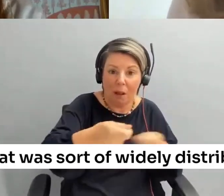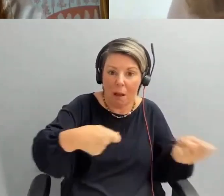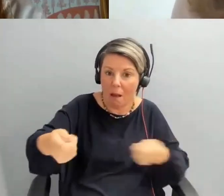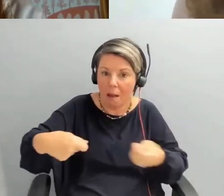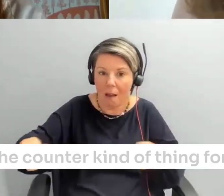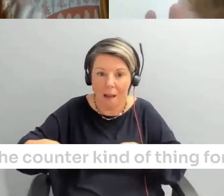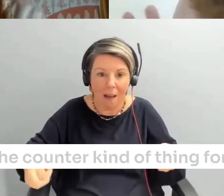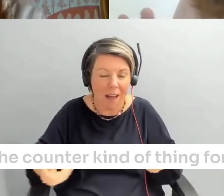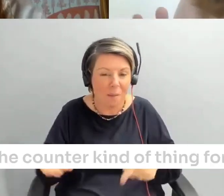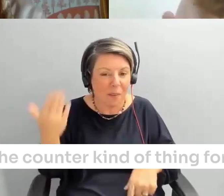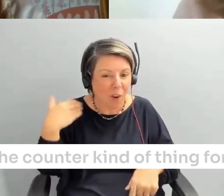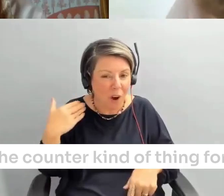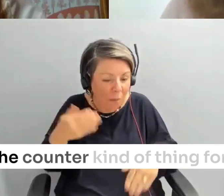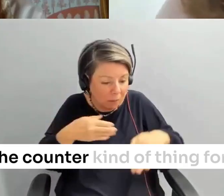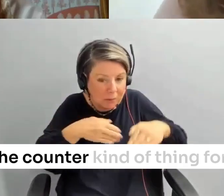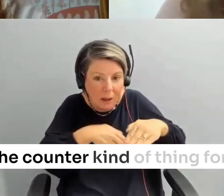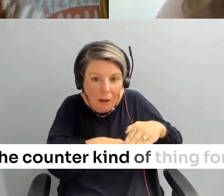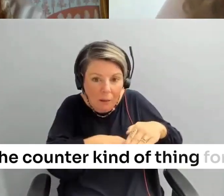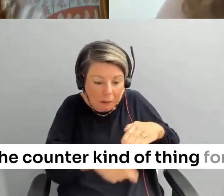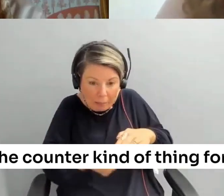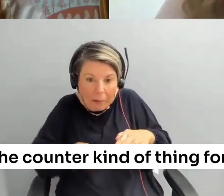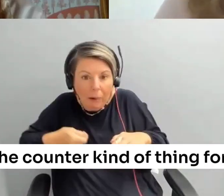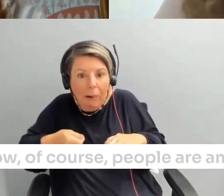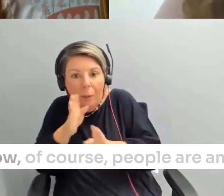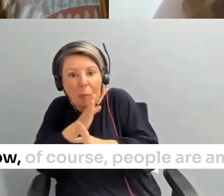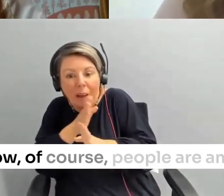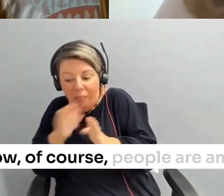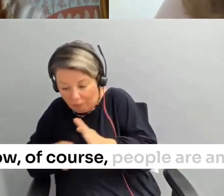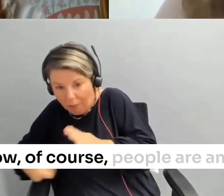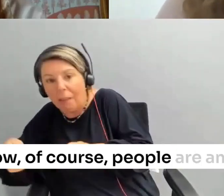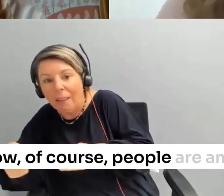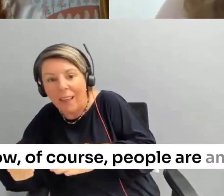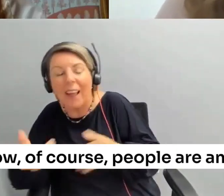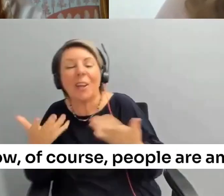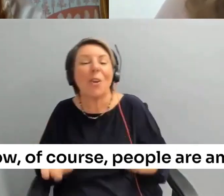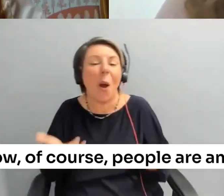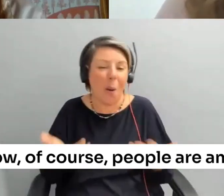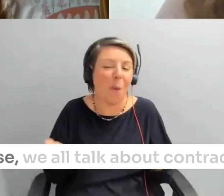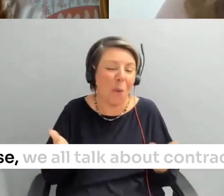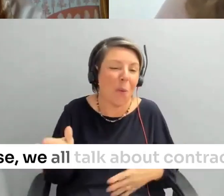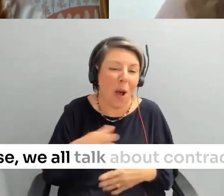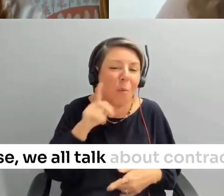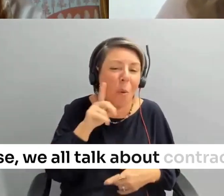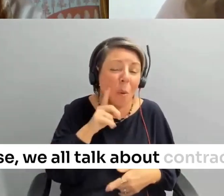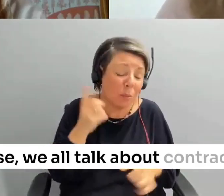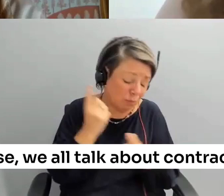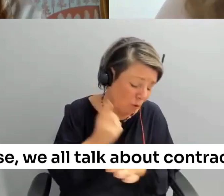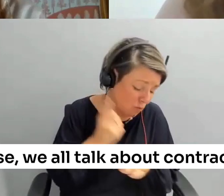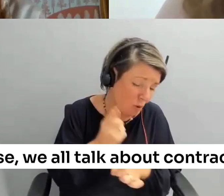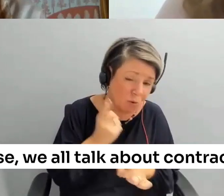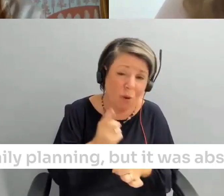but under the counter kind of thing for years. And now, of course, people are amazed. You know, of course, we all talk